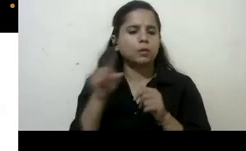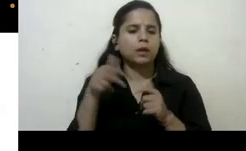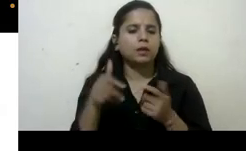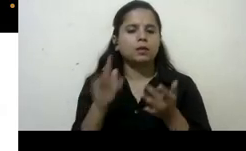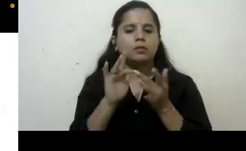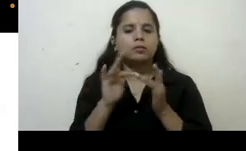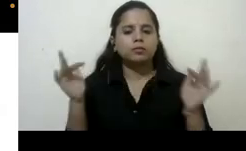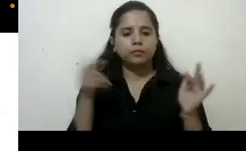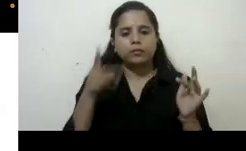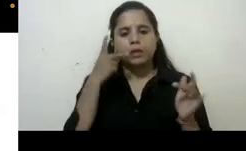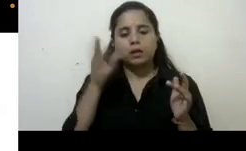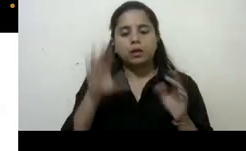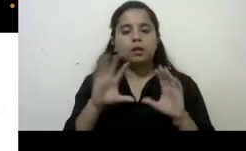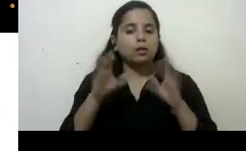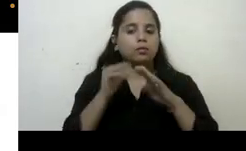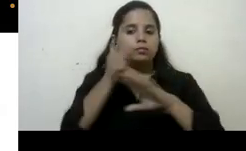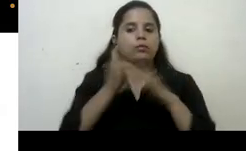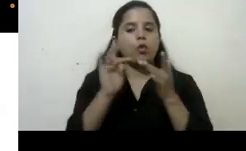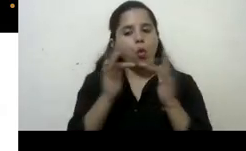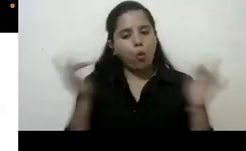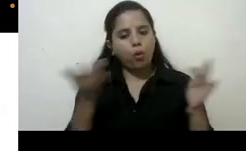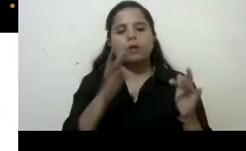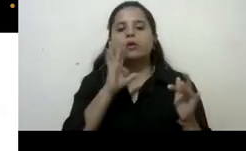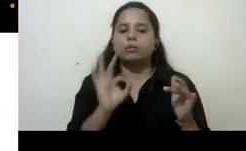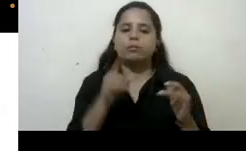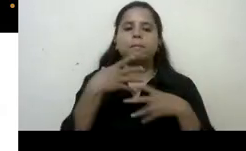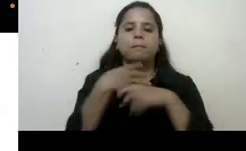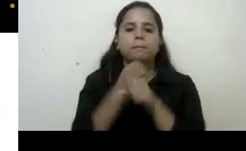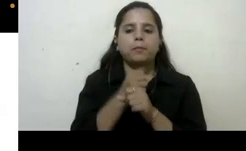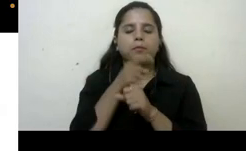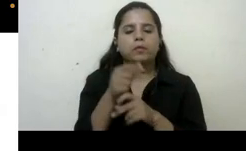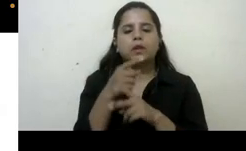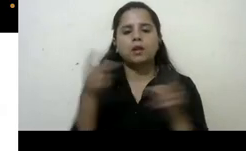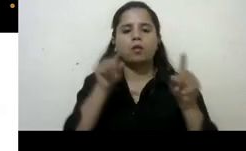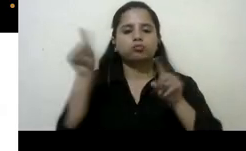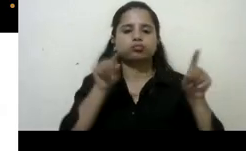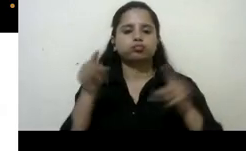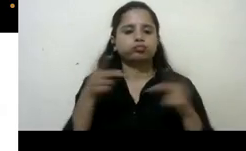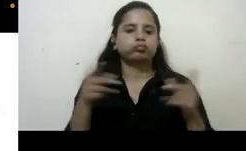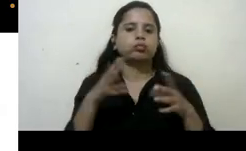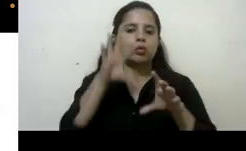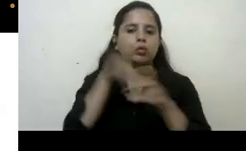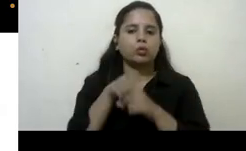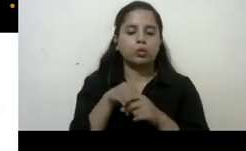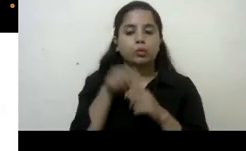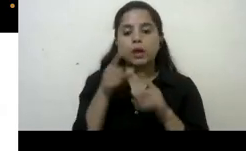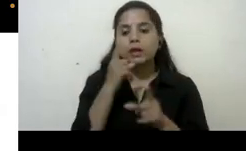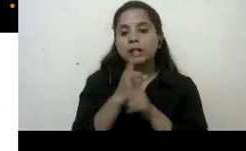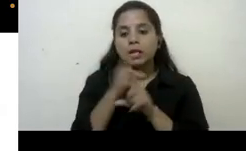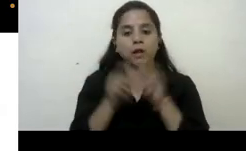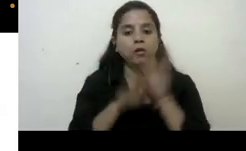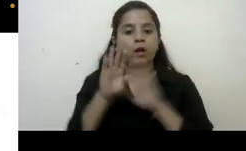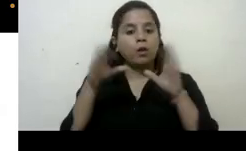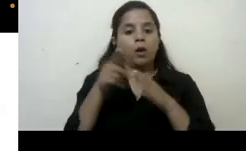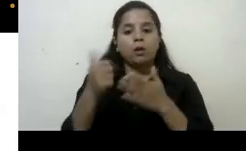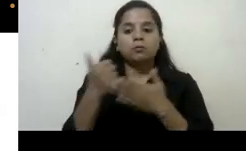are formed online through various platforms. This type of teacher development groups help us